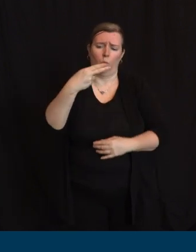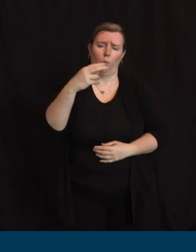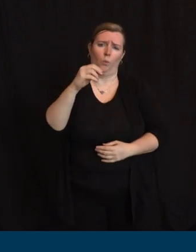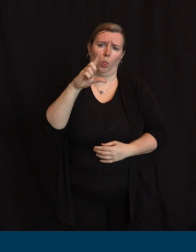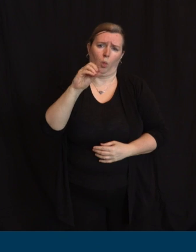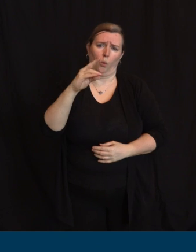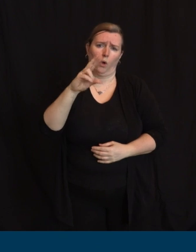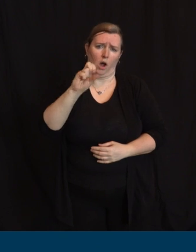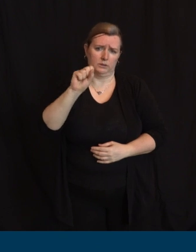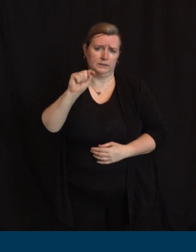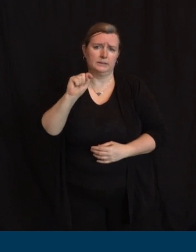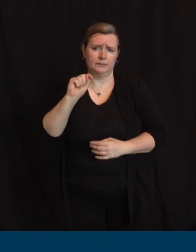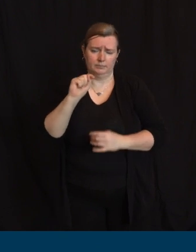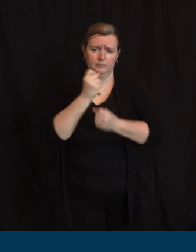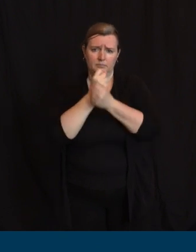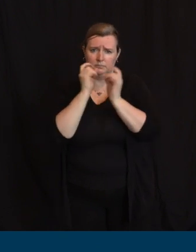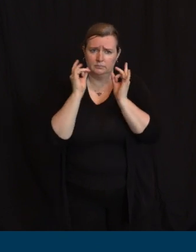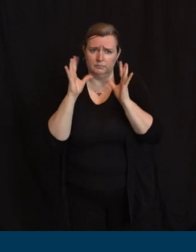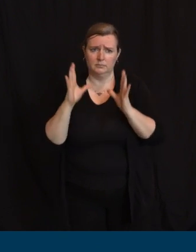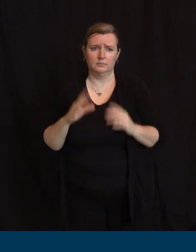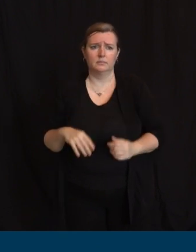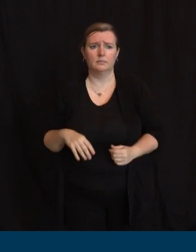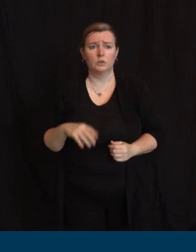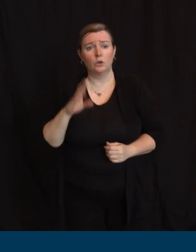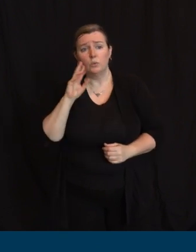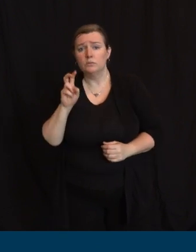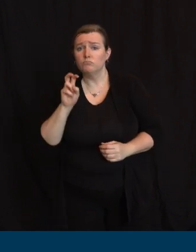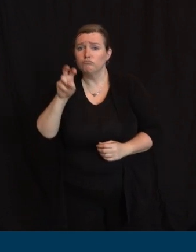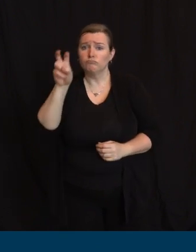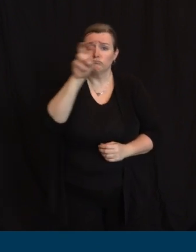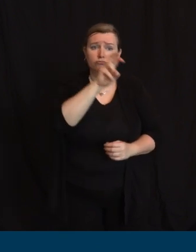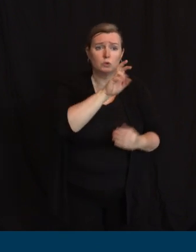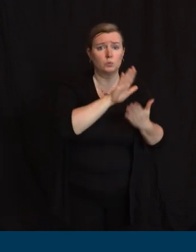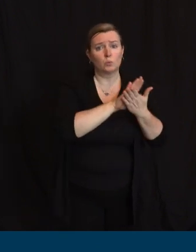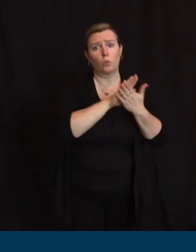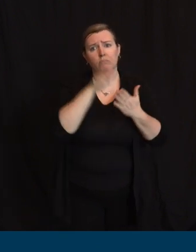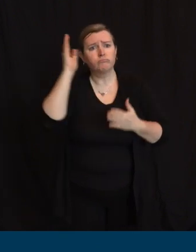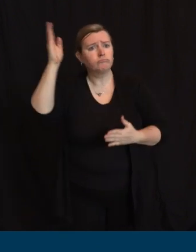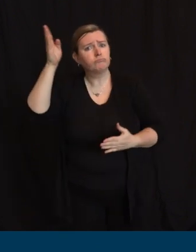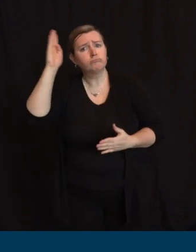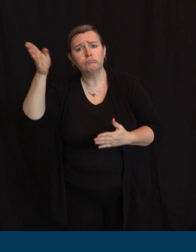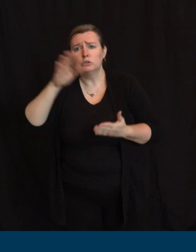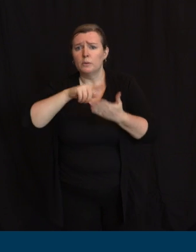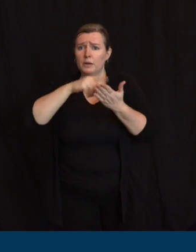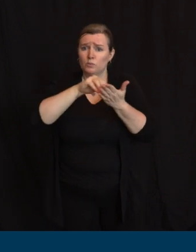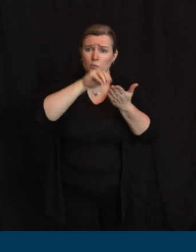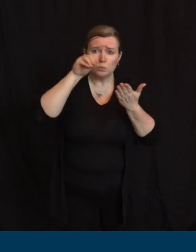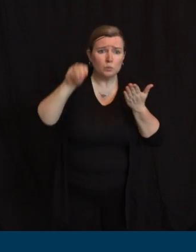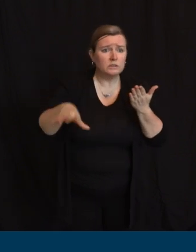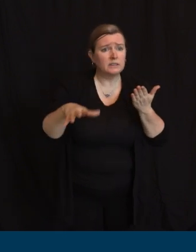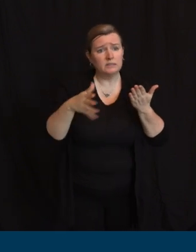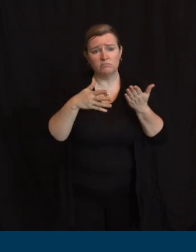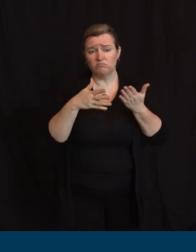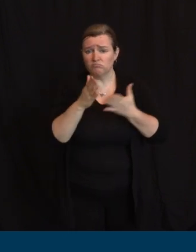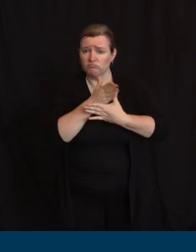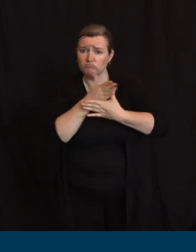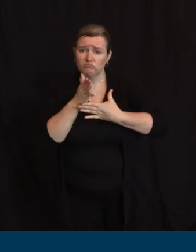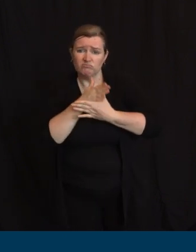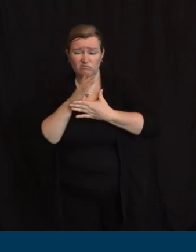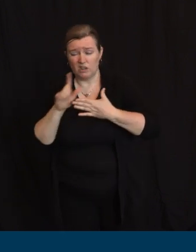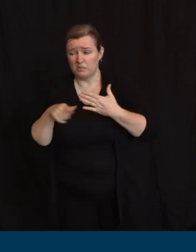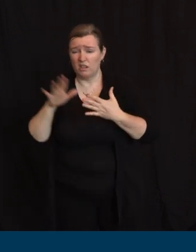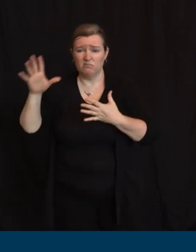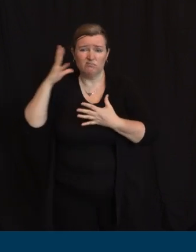with tens of thousands of students across the state and served as a founding member of both the New Jersey Holocaust